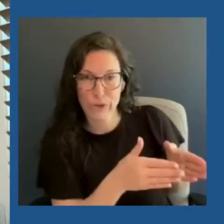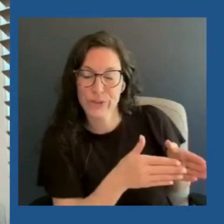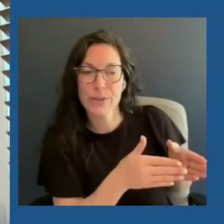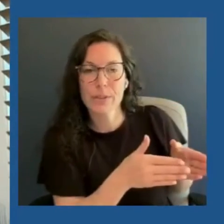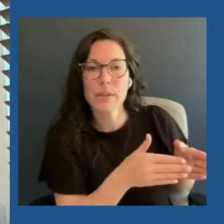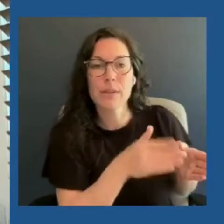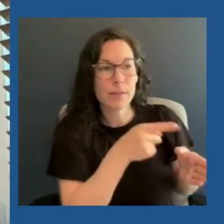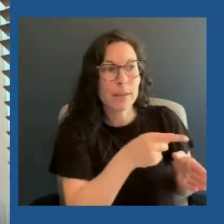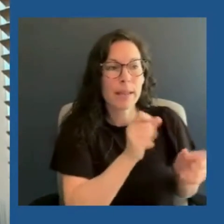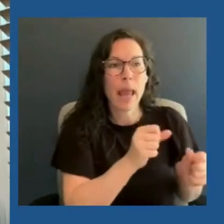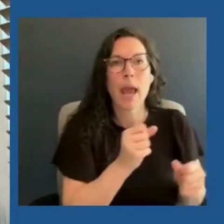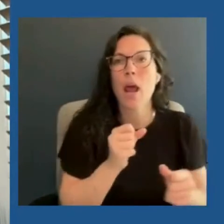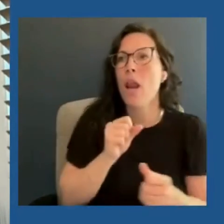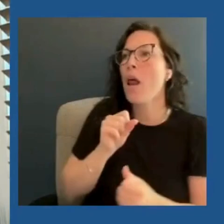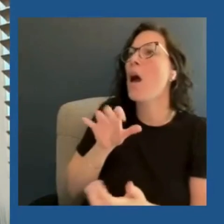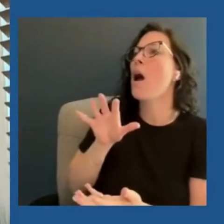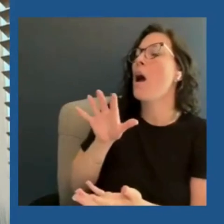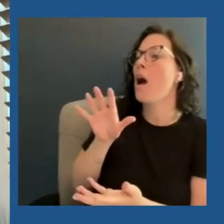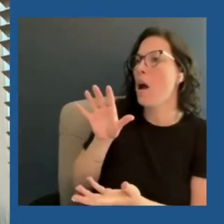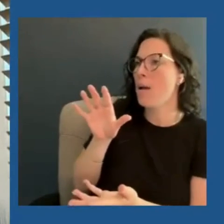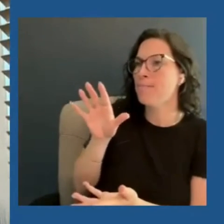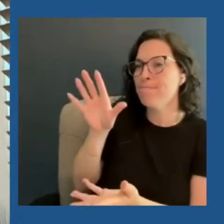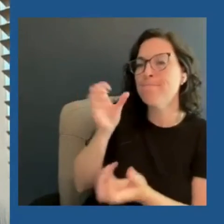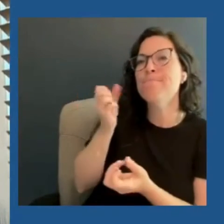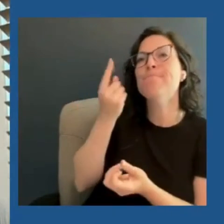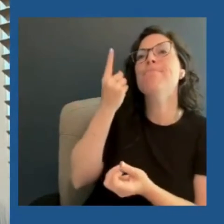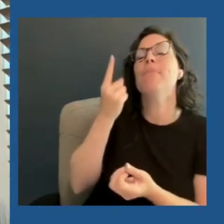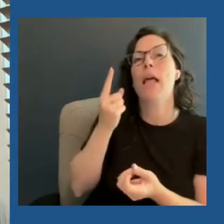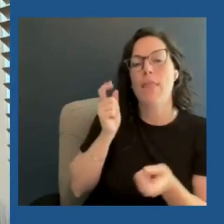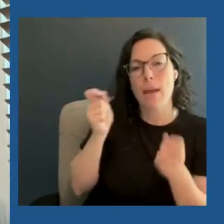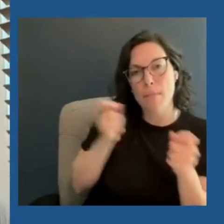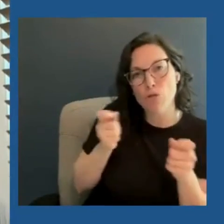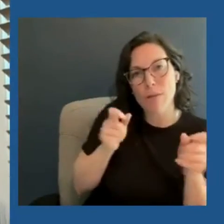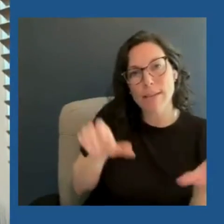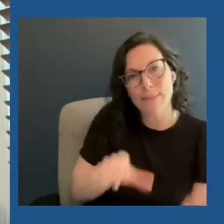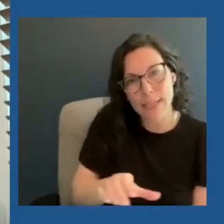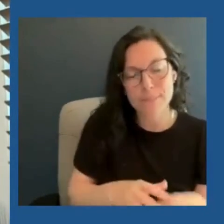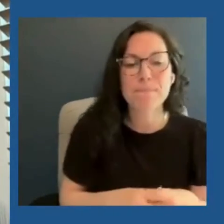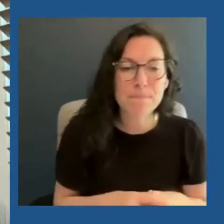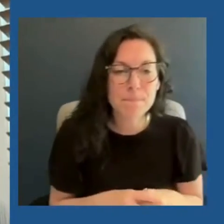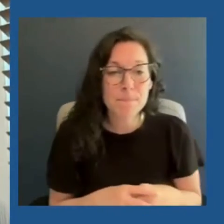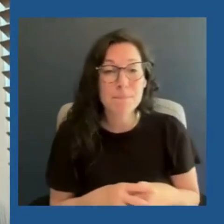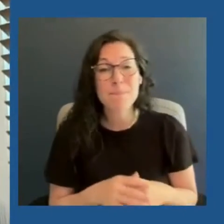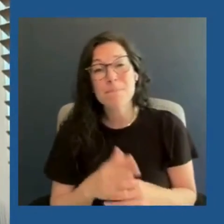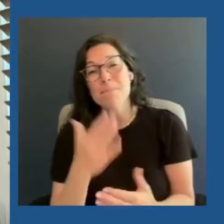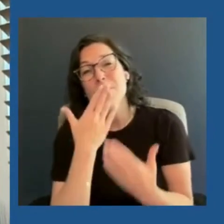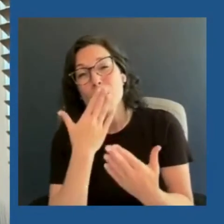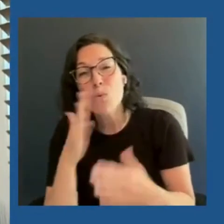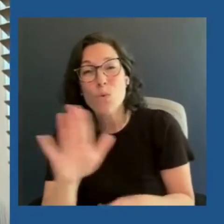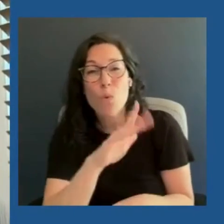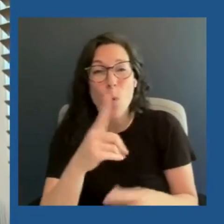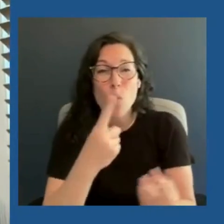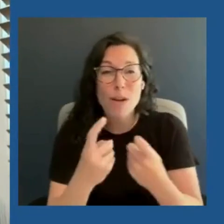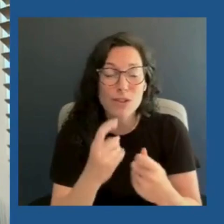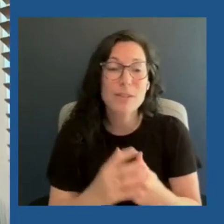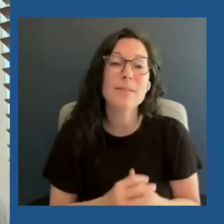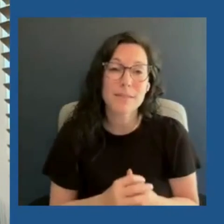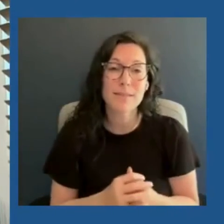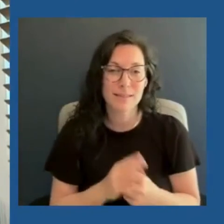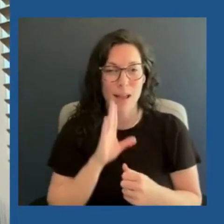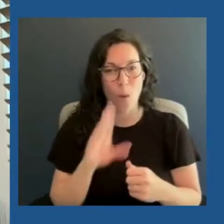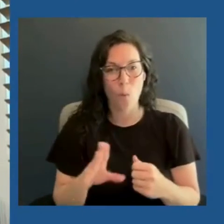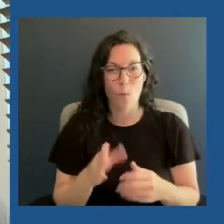it to be able to modulate their activity. I really thank you for your questions, and I'm going to wrap us up with a